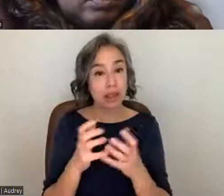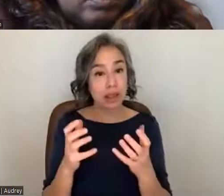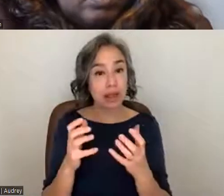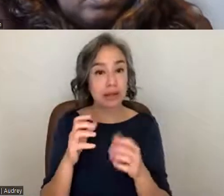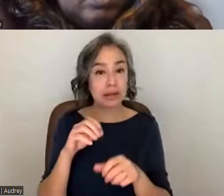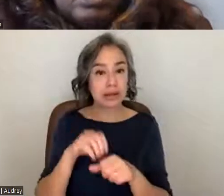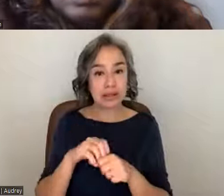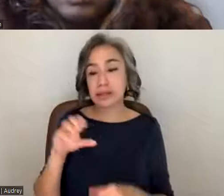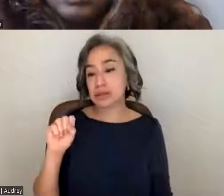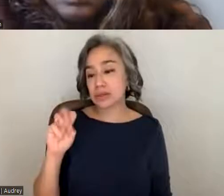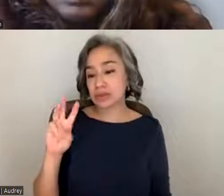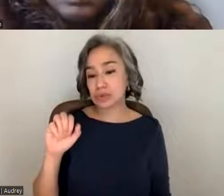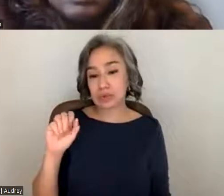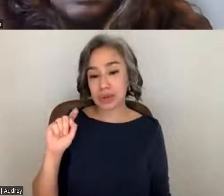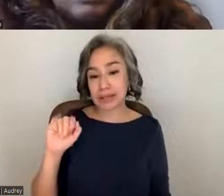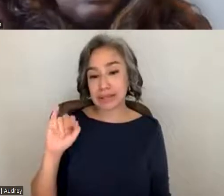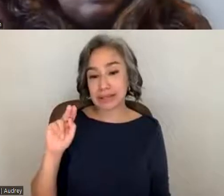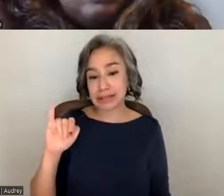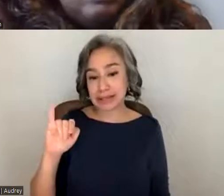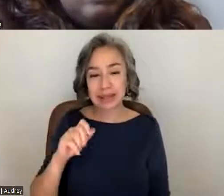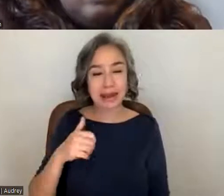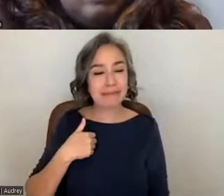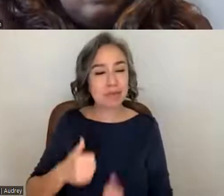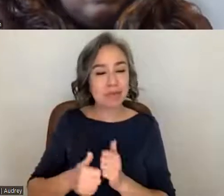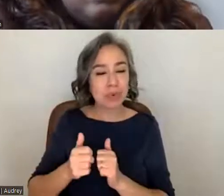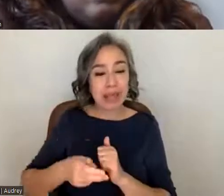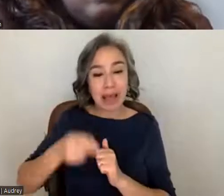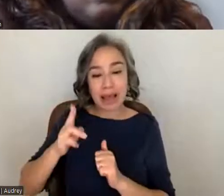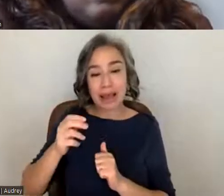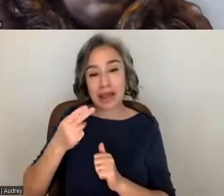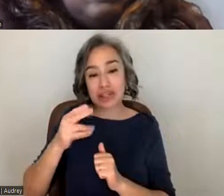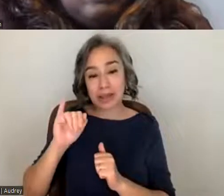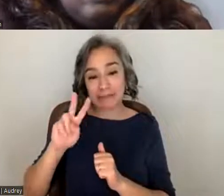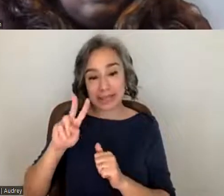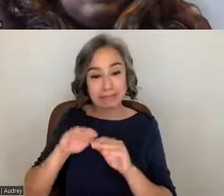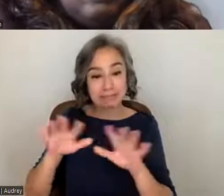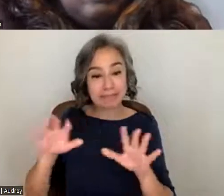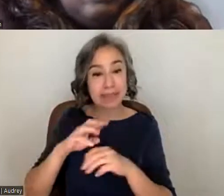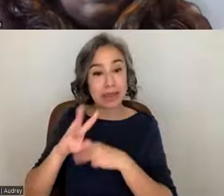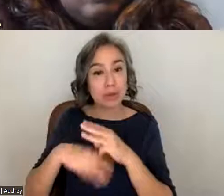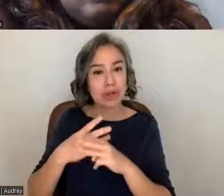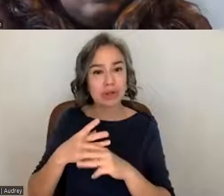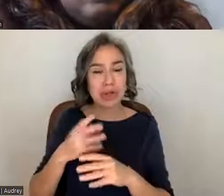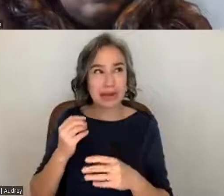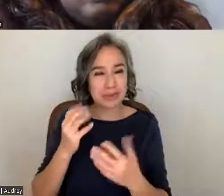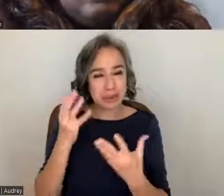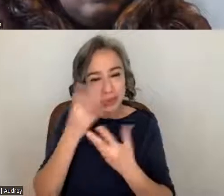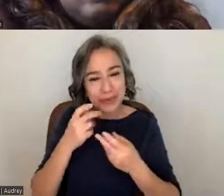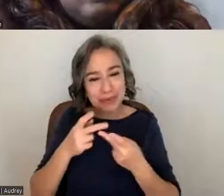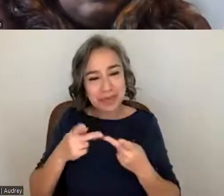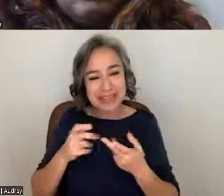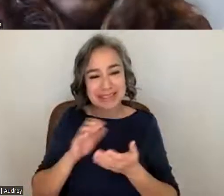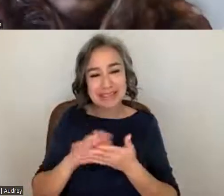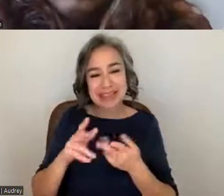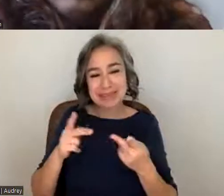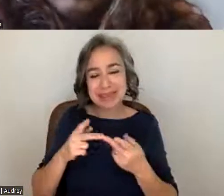Kingdom of Eswatini, which has the highest HIV prevalence in the world and is also like just a really beautiful place and a nice place to live. And